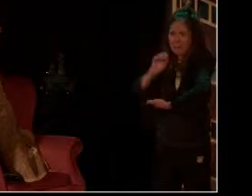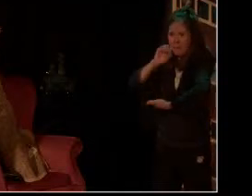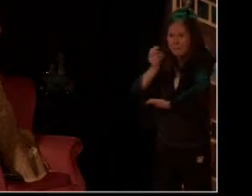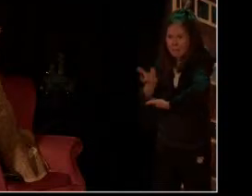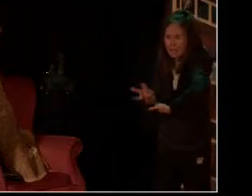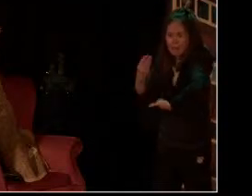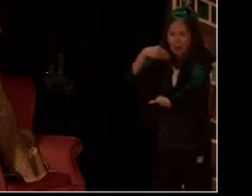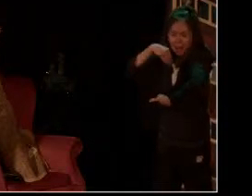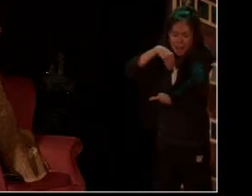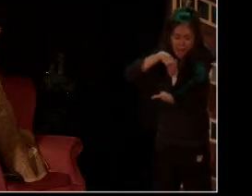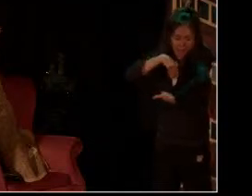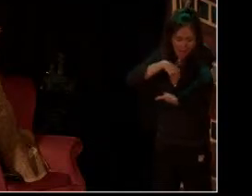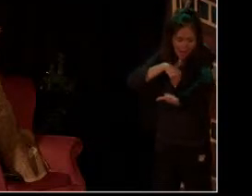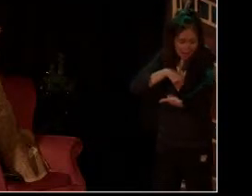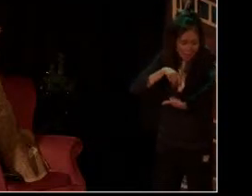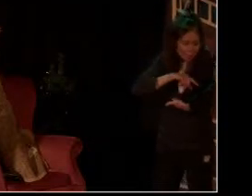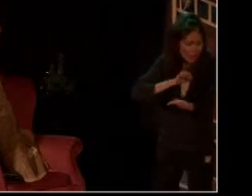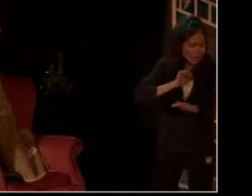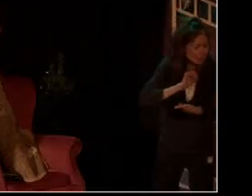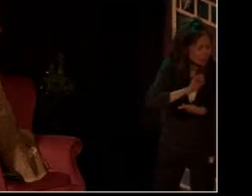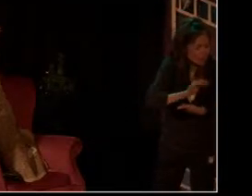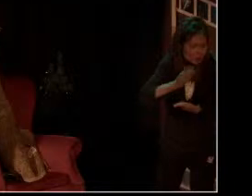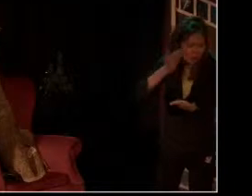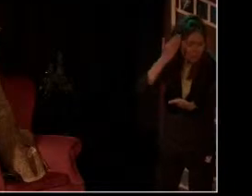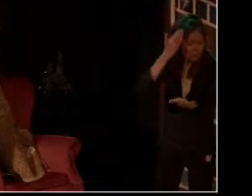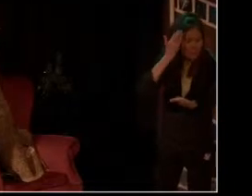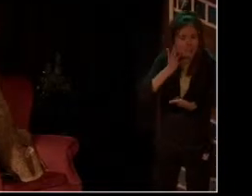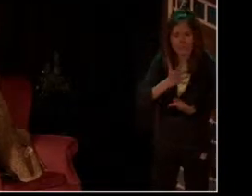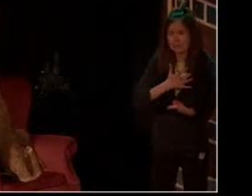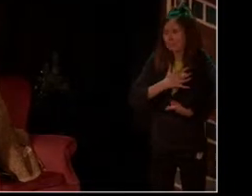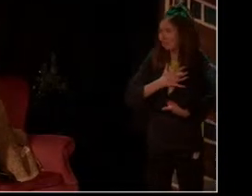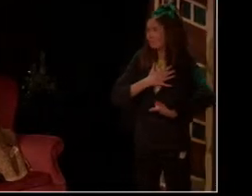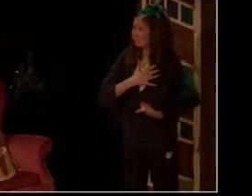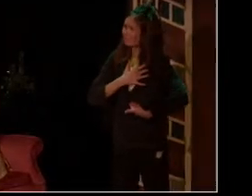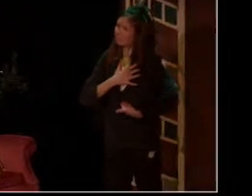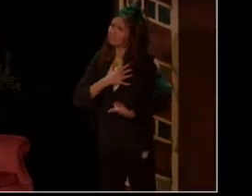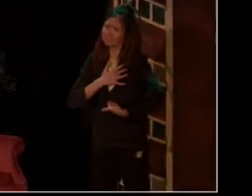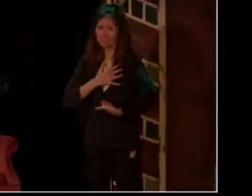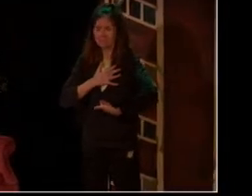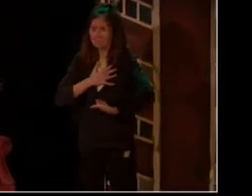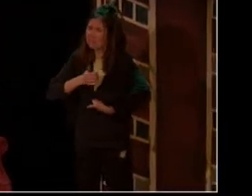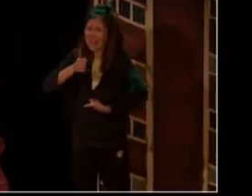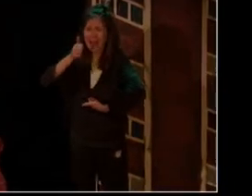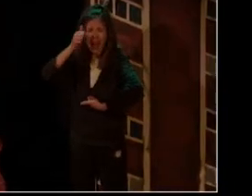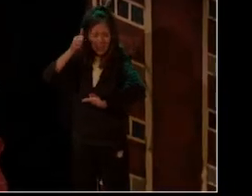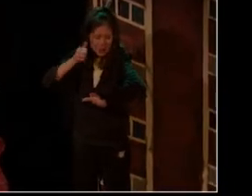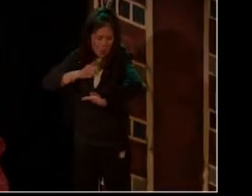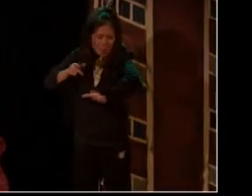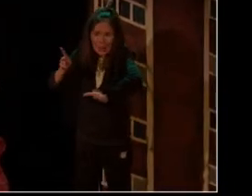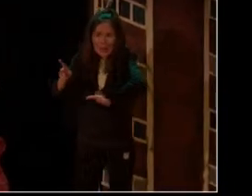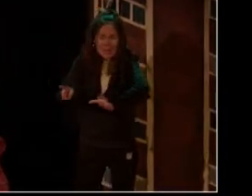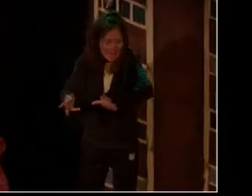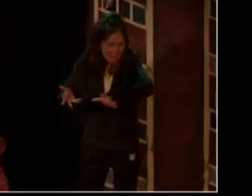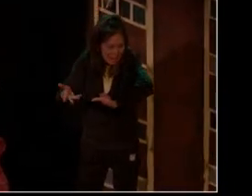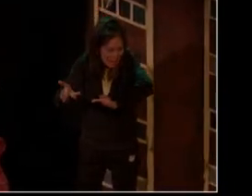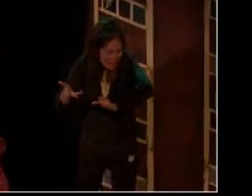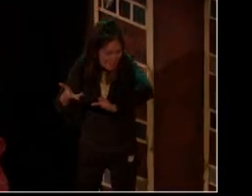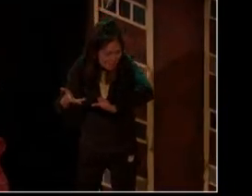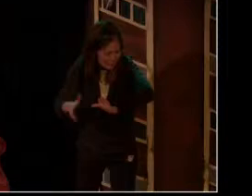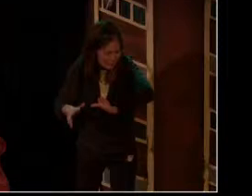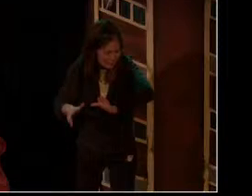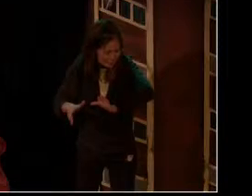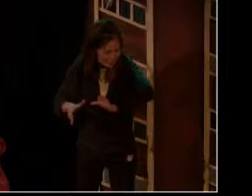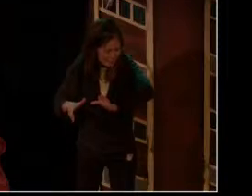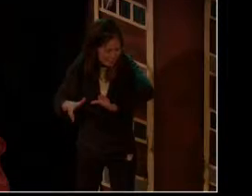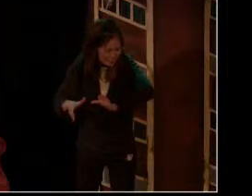think Hermione has suffered death, and that Leontes, thinking that this is Polixenes' child, wants